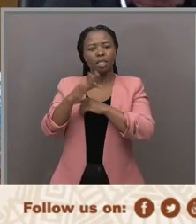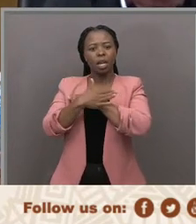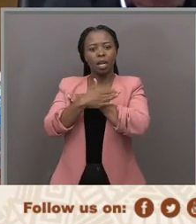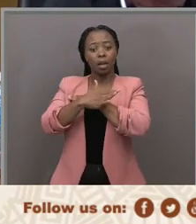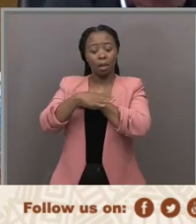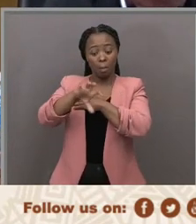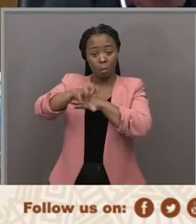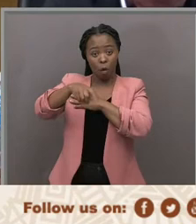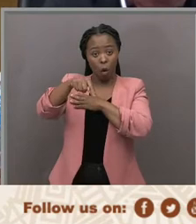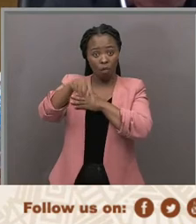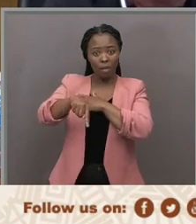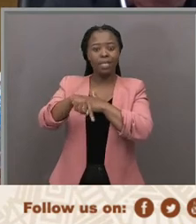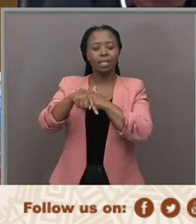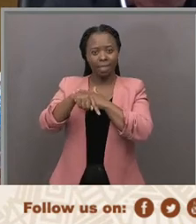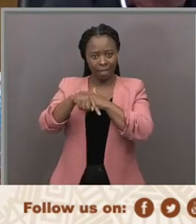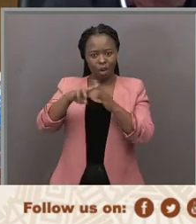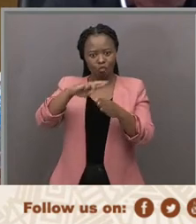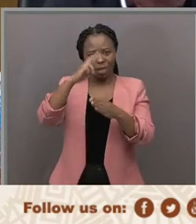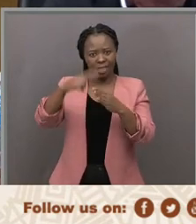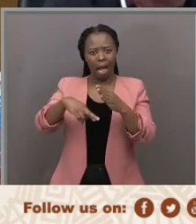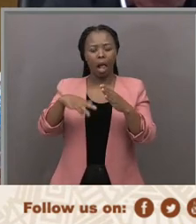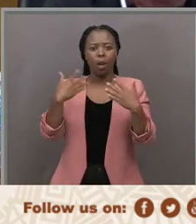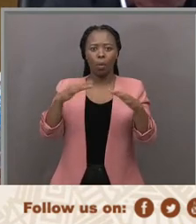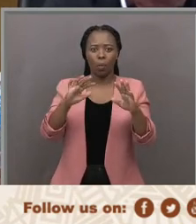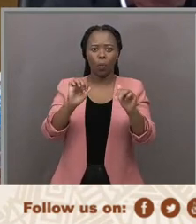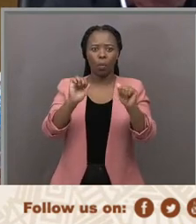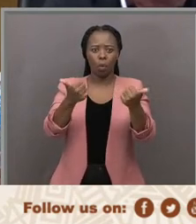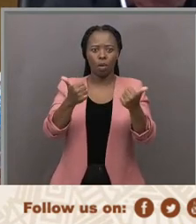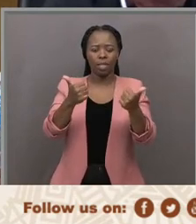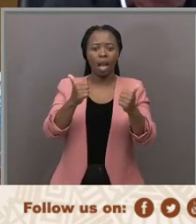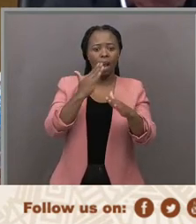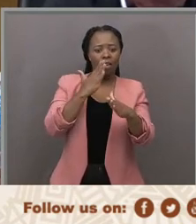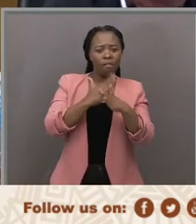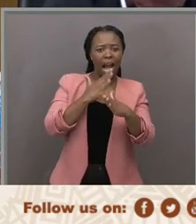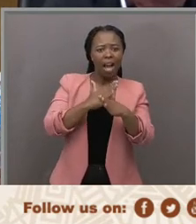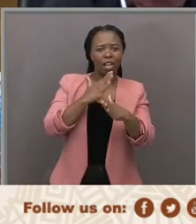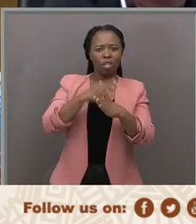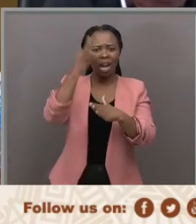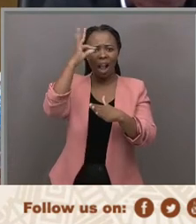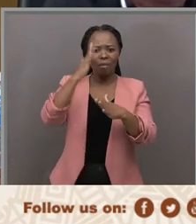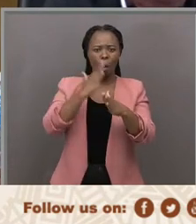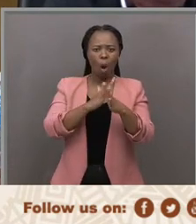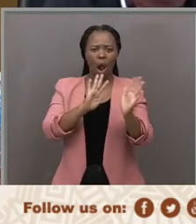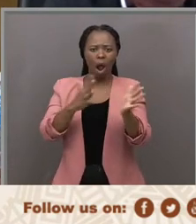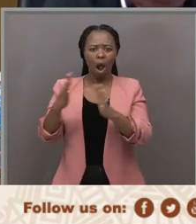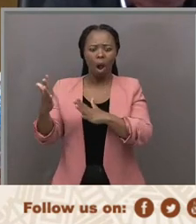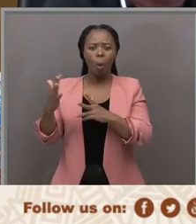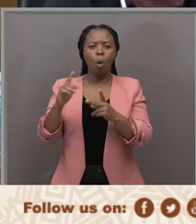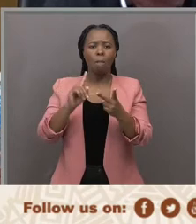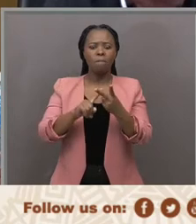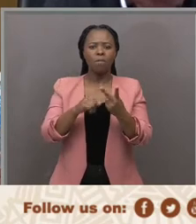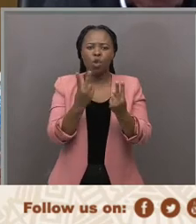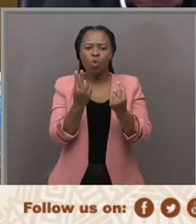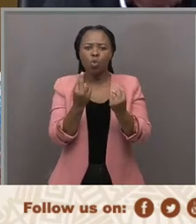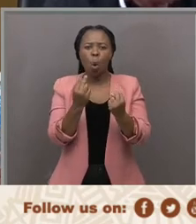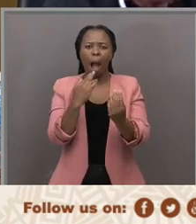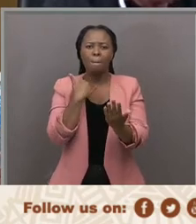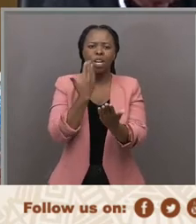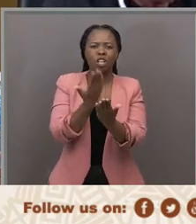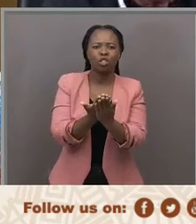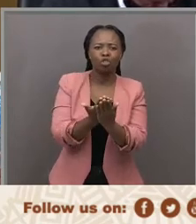results. We are improving the functioning of government, the deployment of new applications to improve access